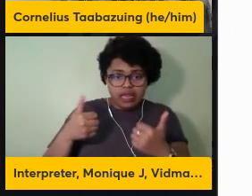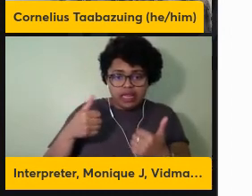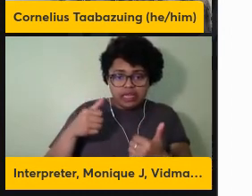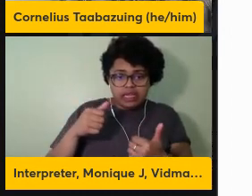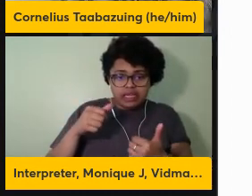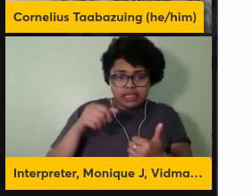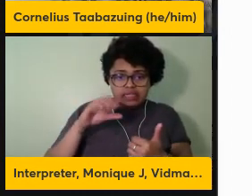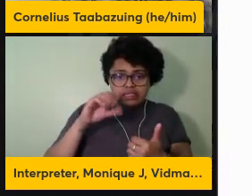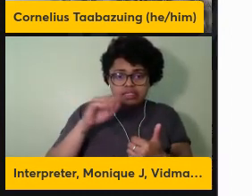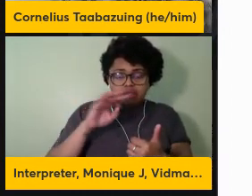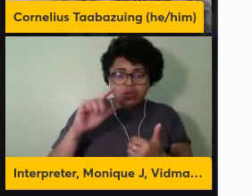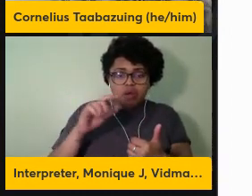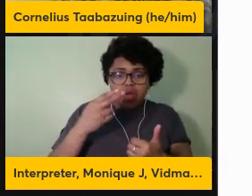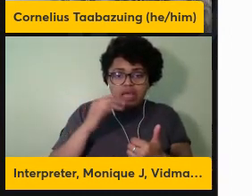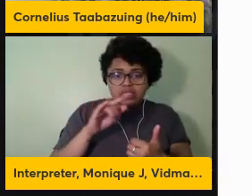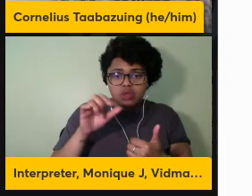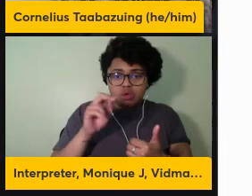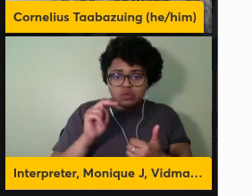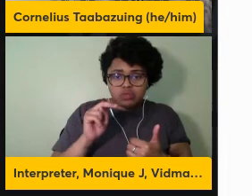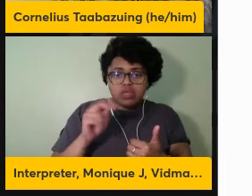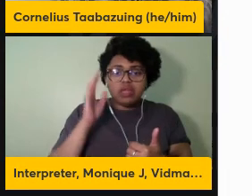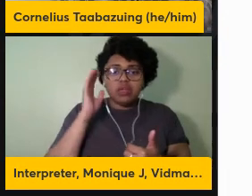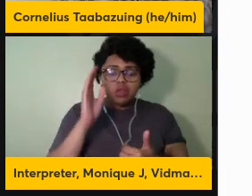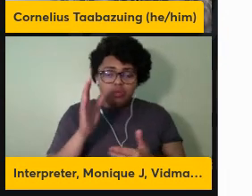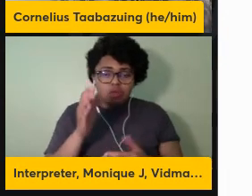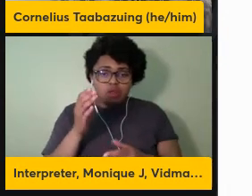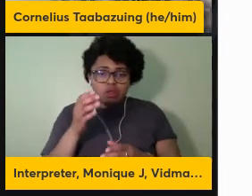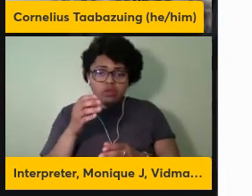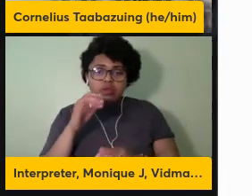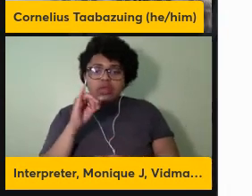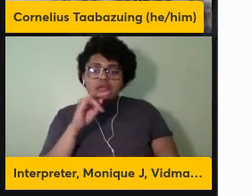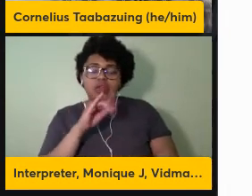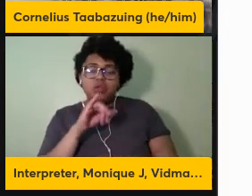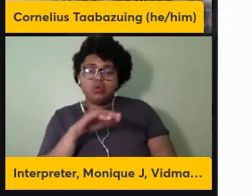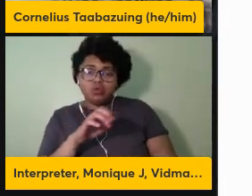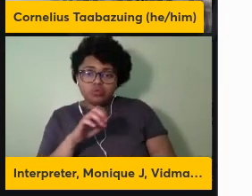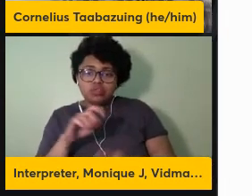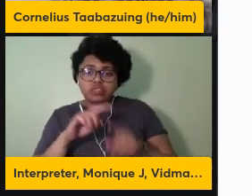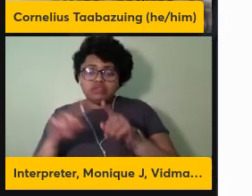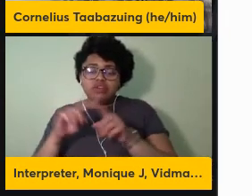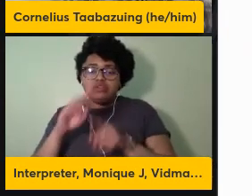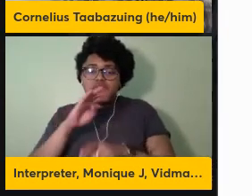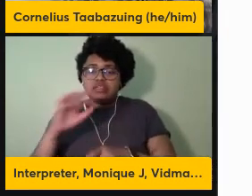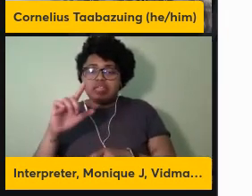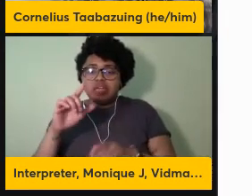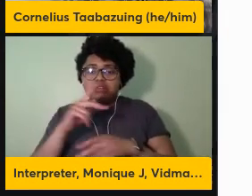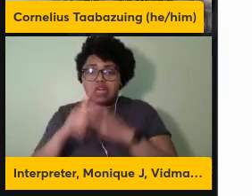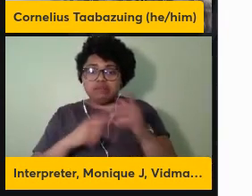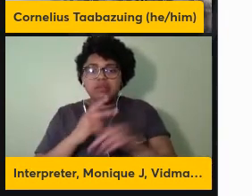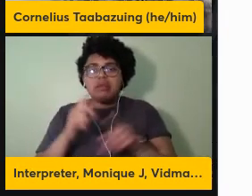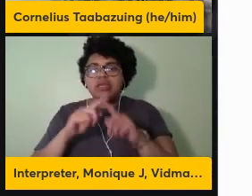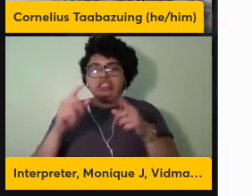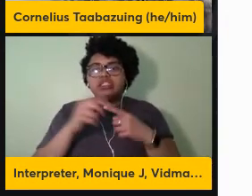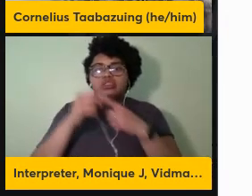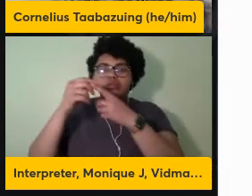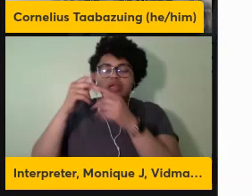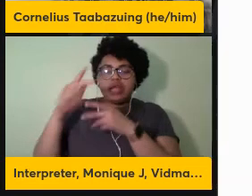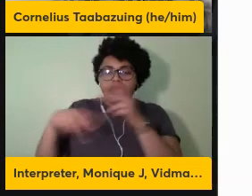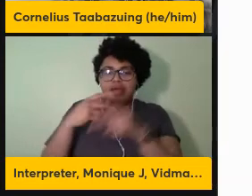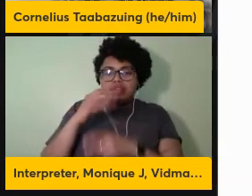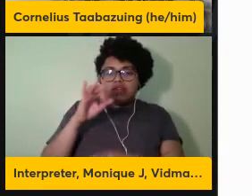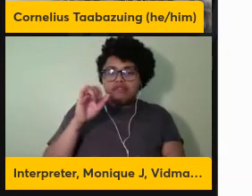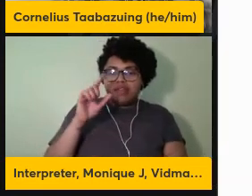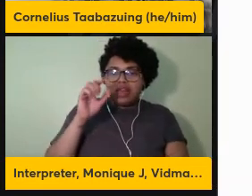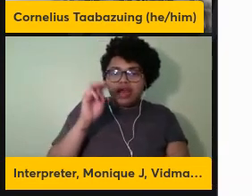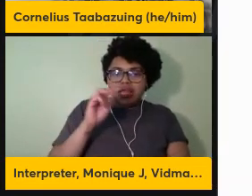can induce the human inflammasome in different cell types. But what's unique about these inflammasomes compared to the other ones